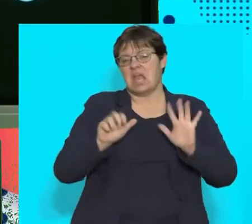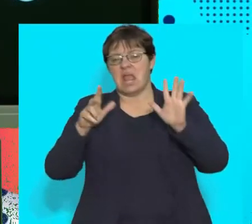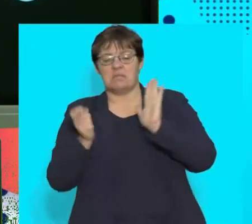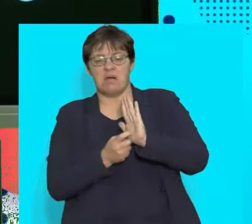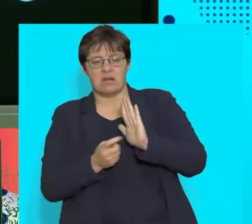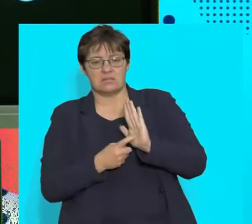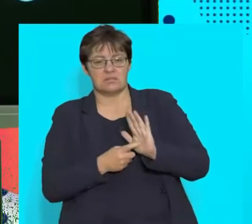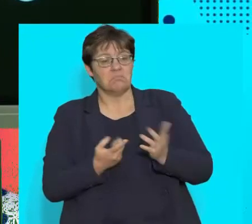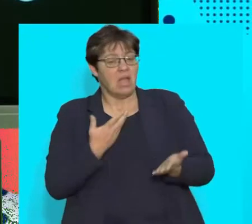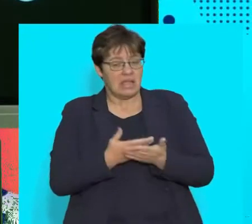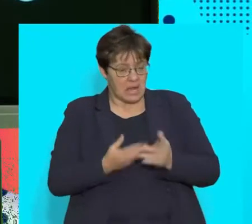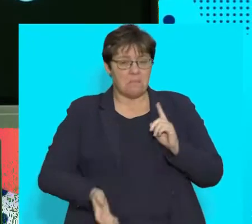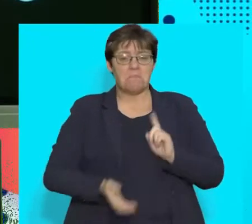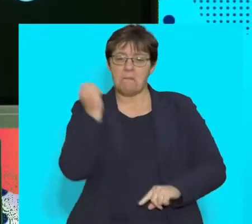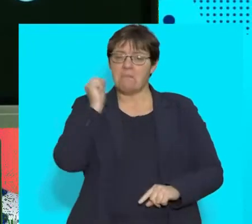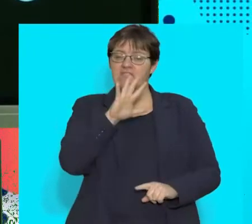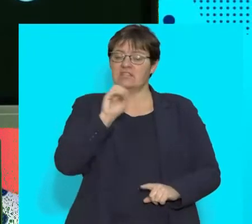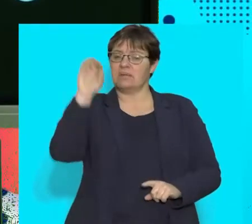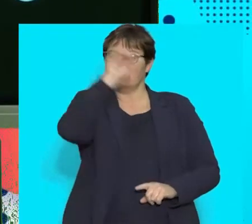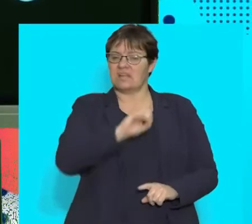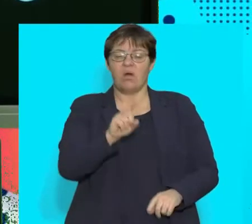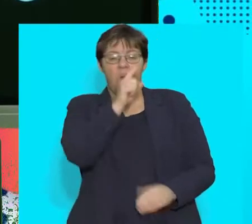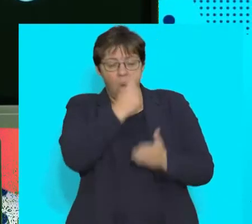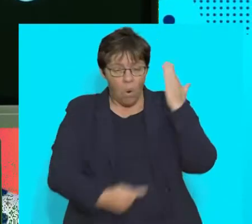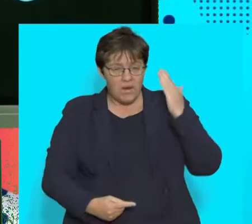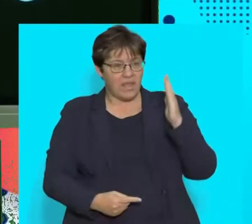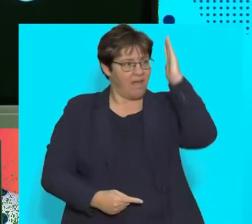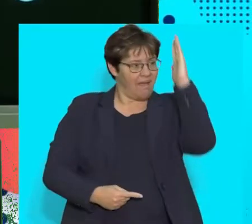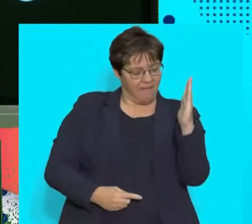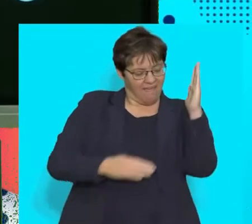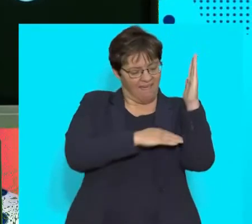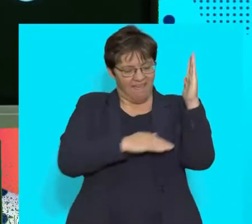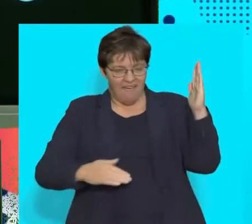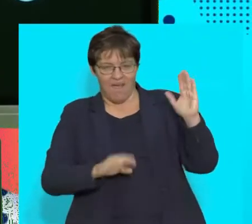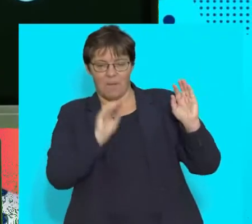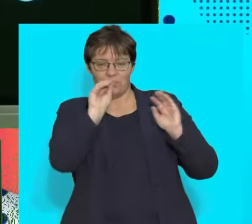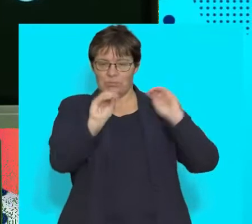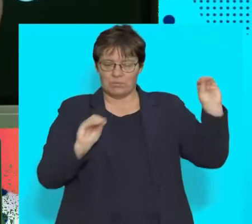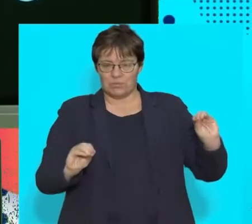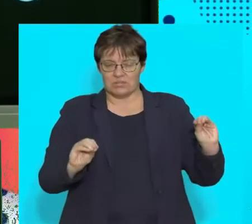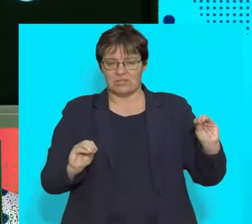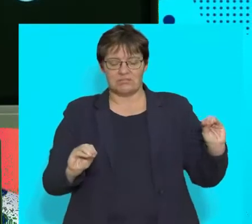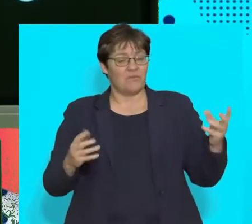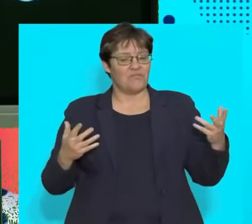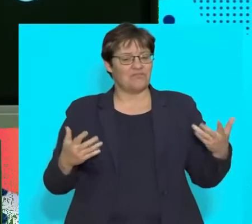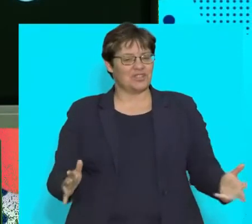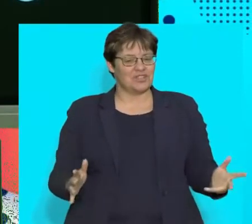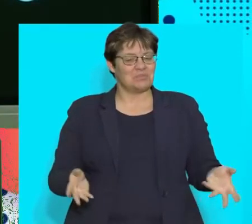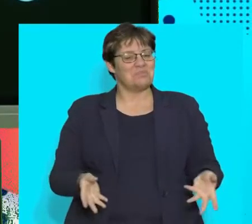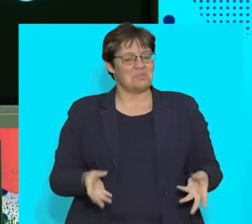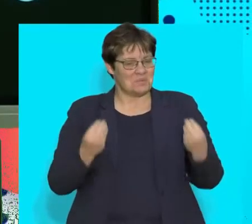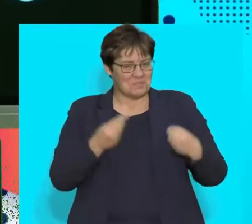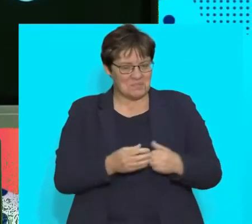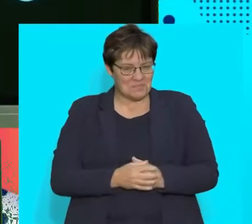can almost get 50% of the marks just by putting those things that I've got on this little sketch graph